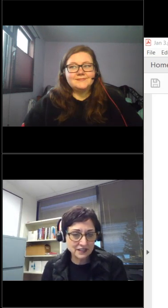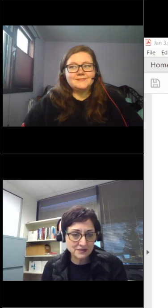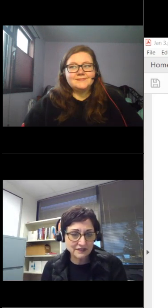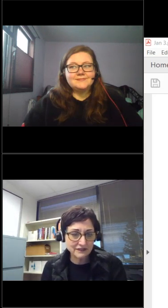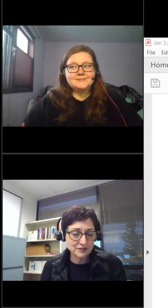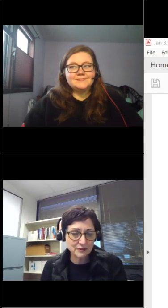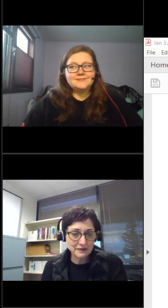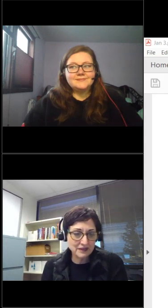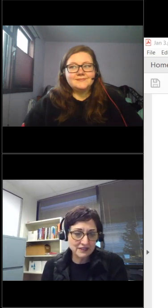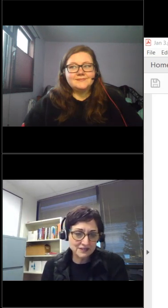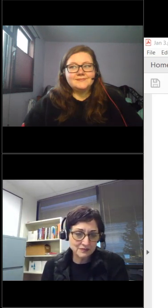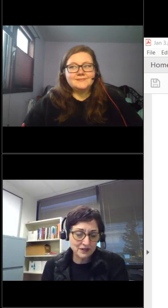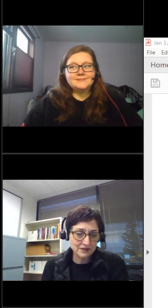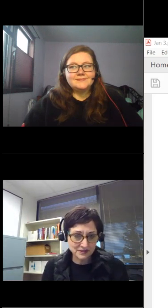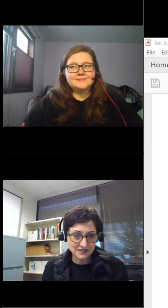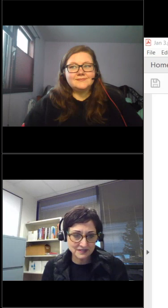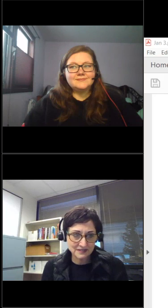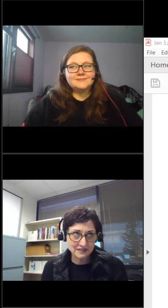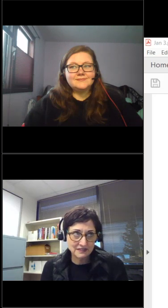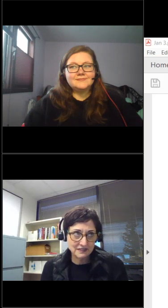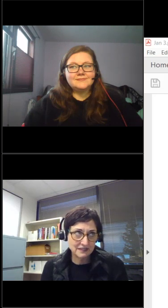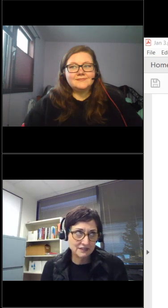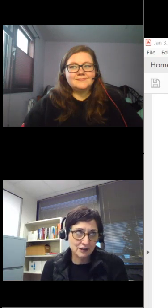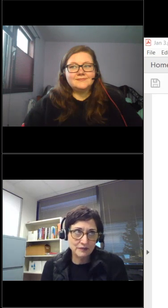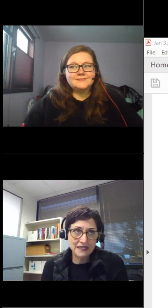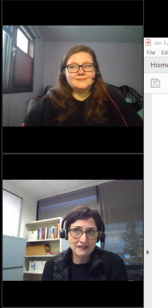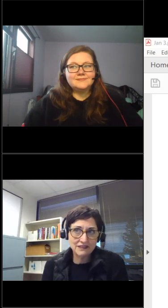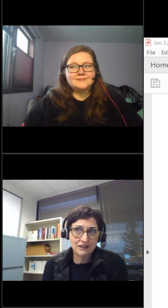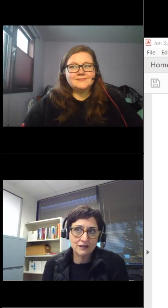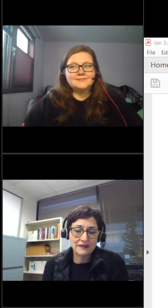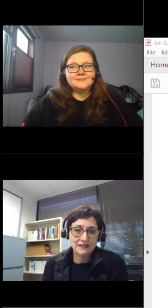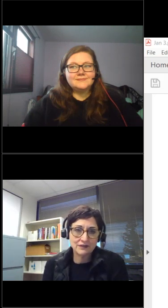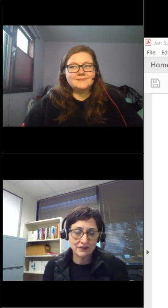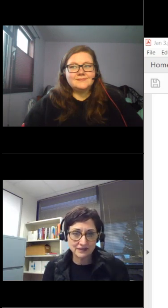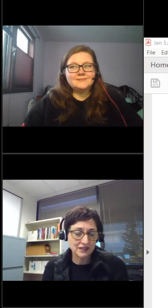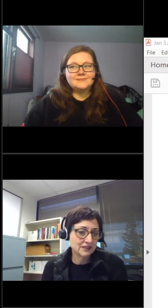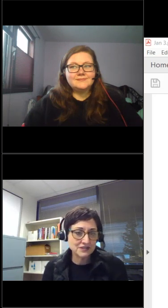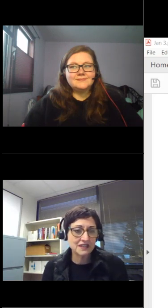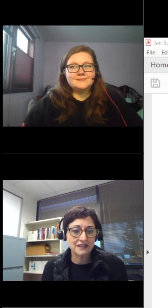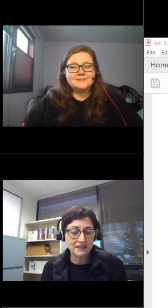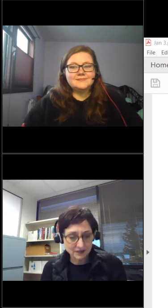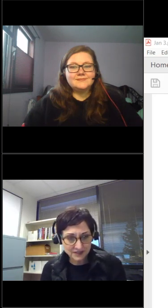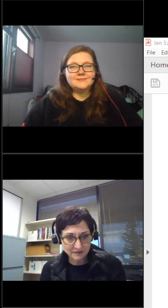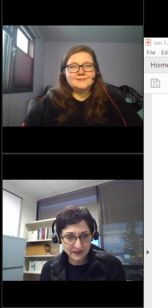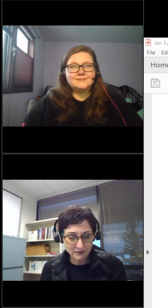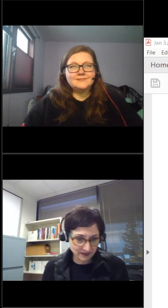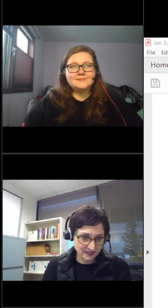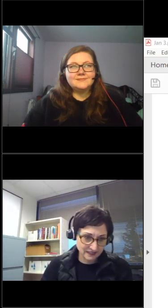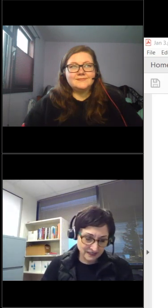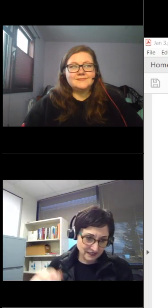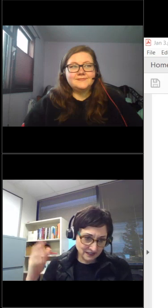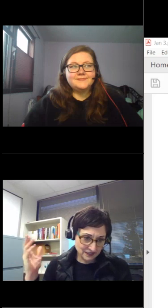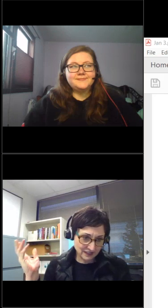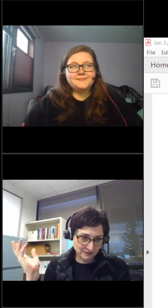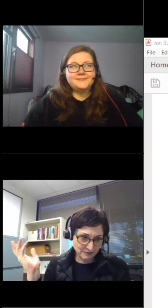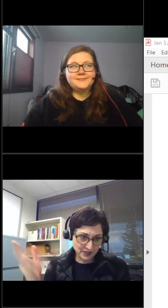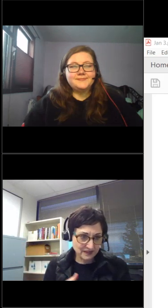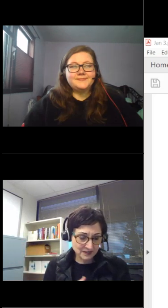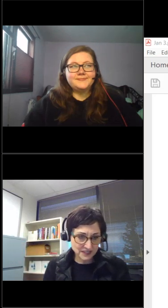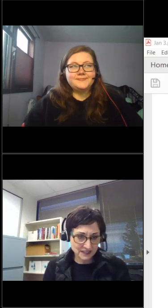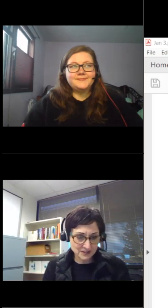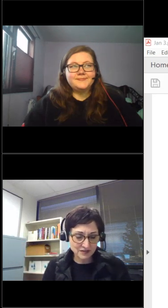electronically using virtual methods, whether it's an Adobe document or a DocuSign or something where they